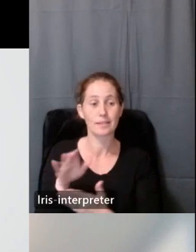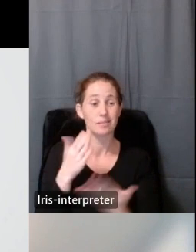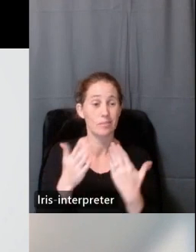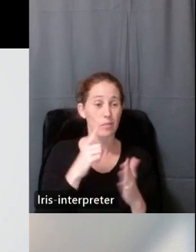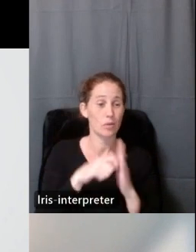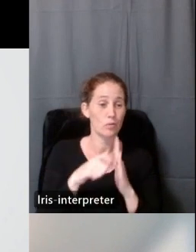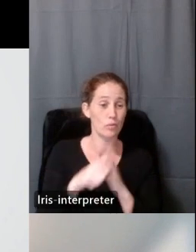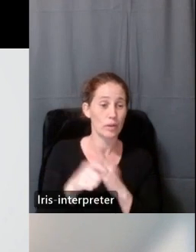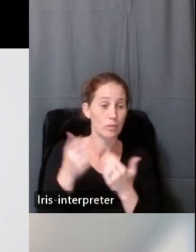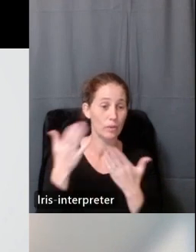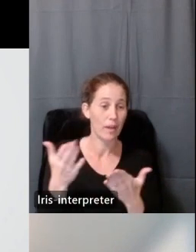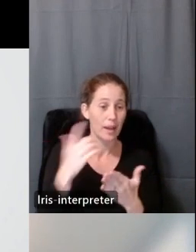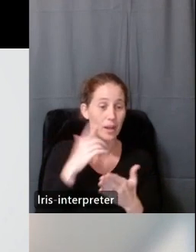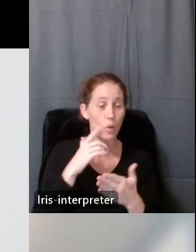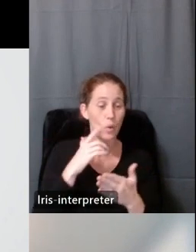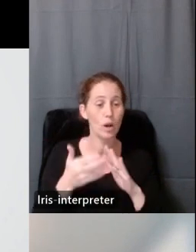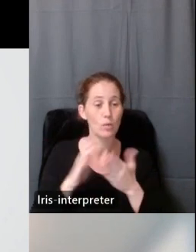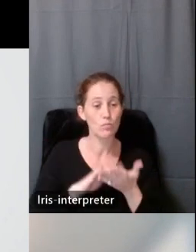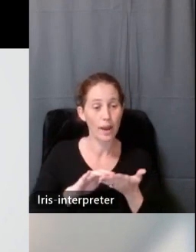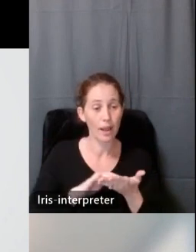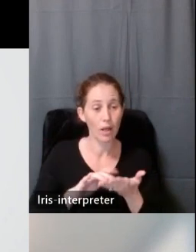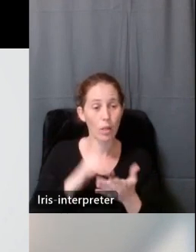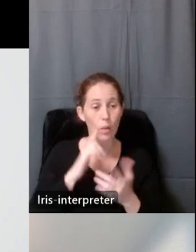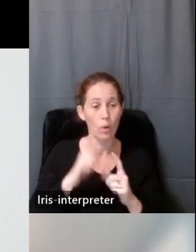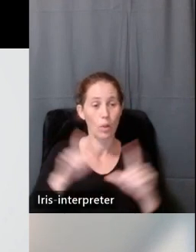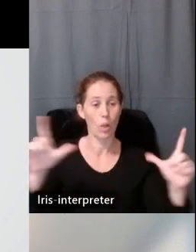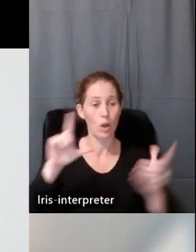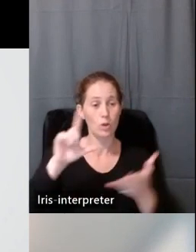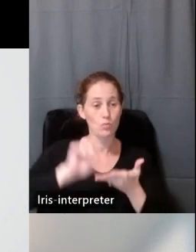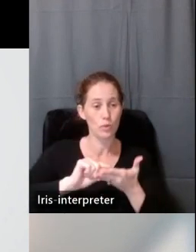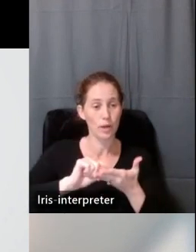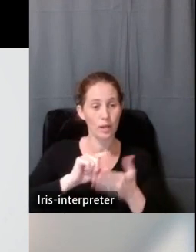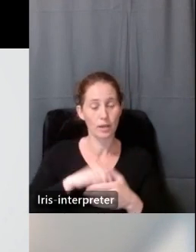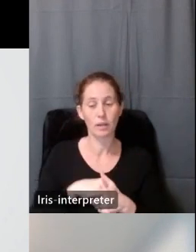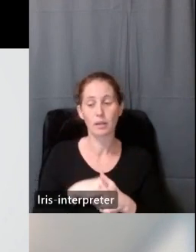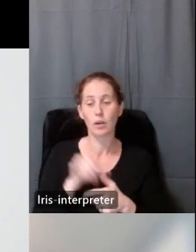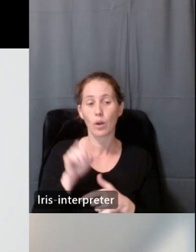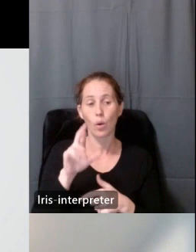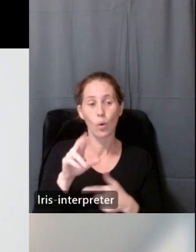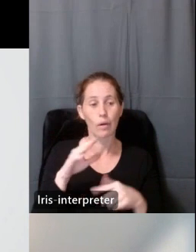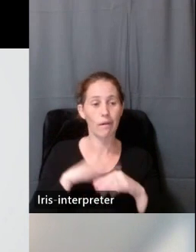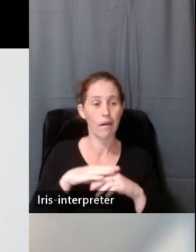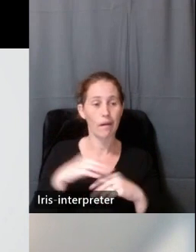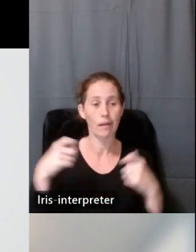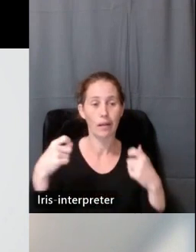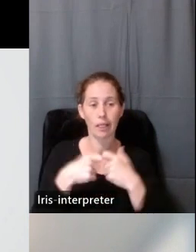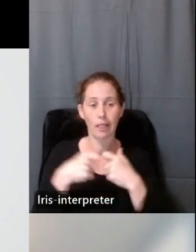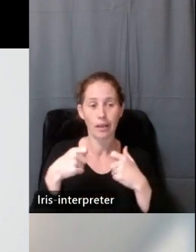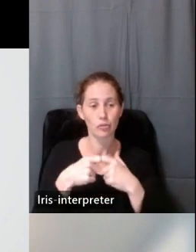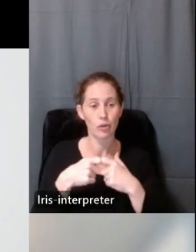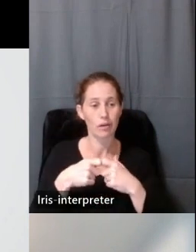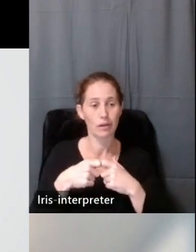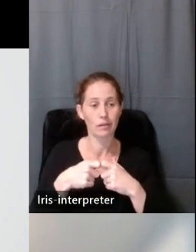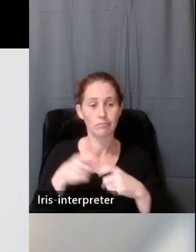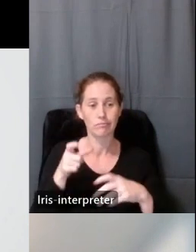written materials in Braille or large print, or on electronic disc or other audio